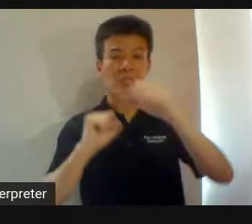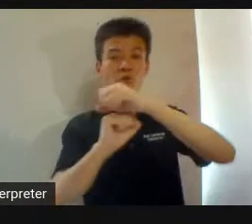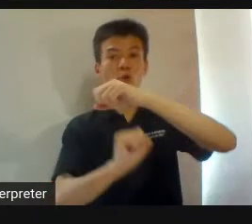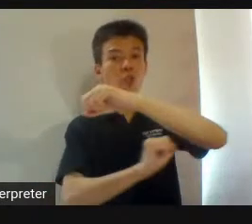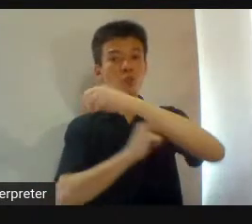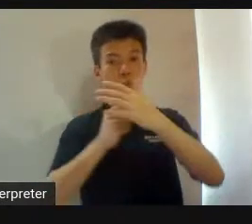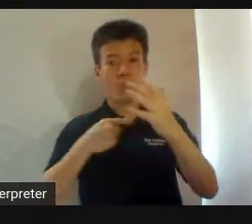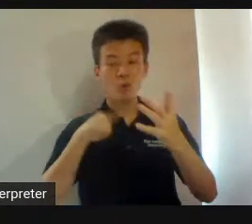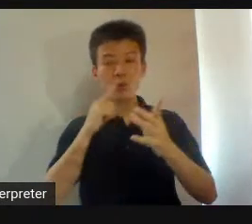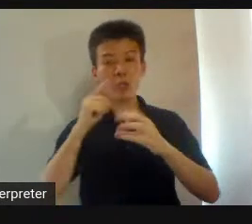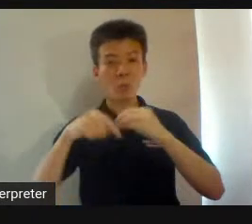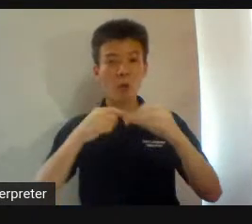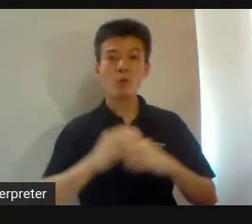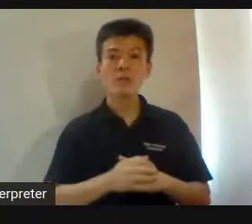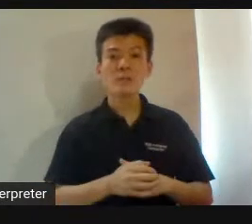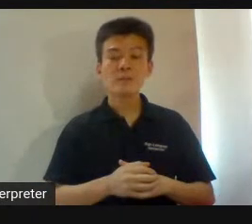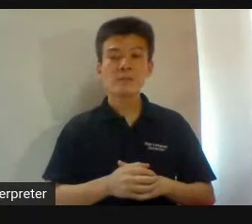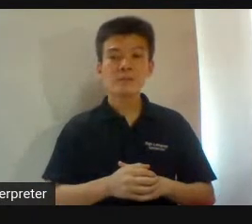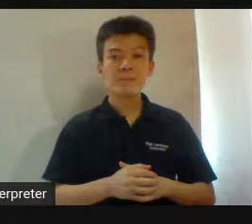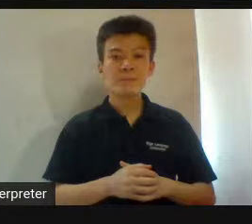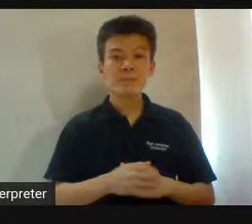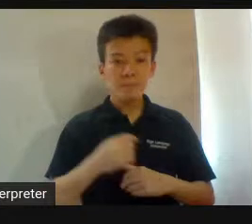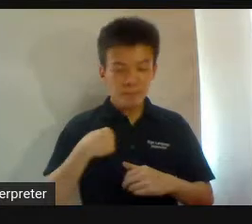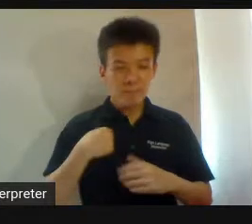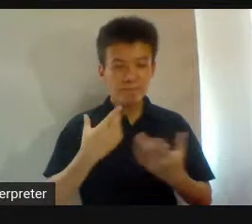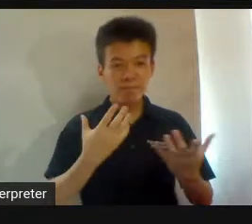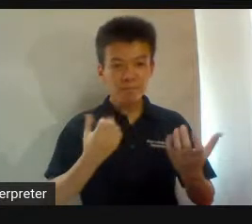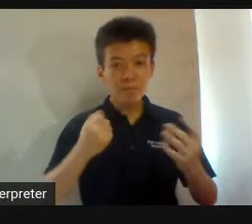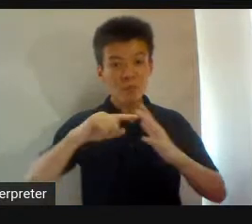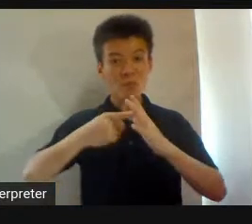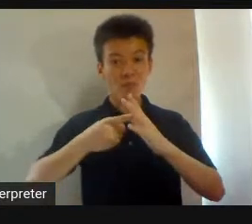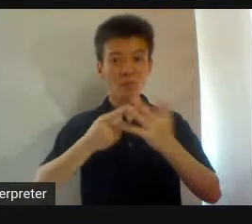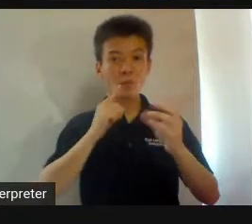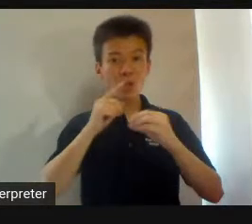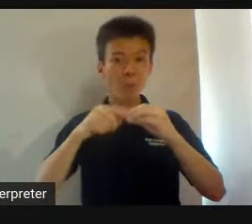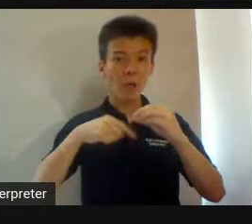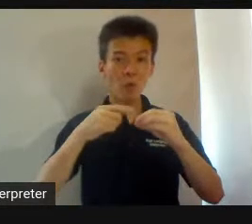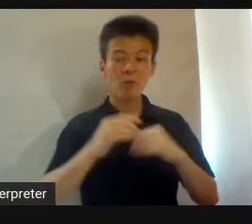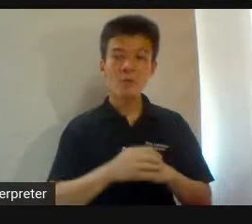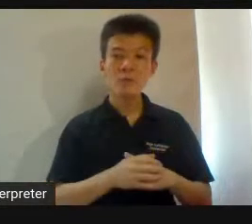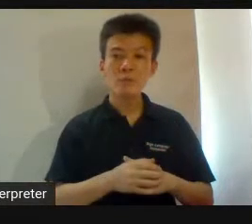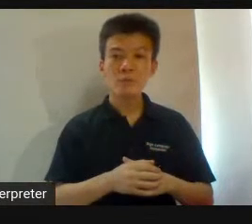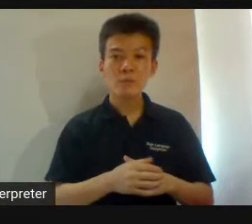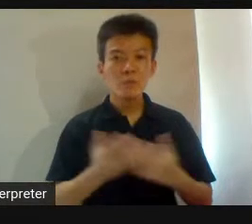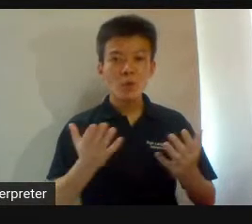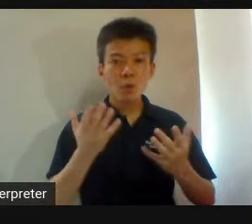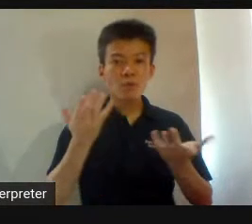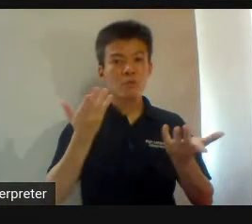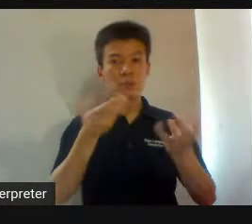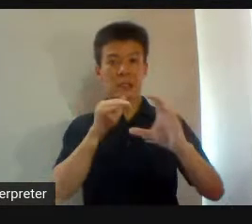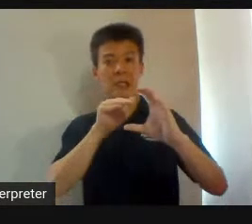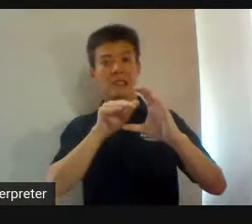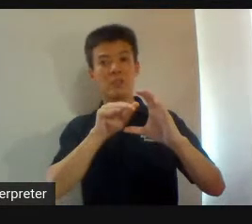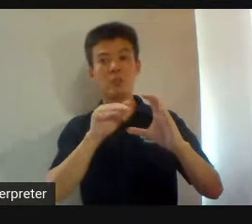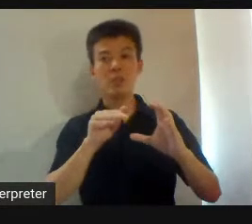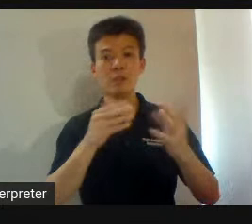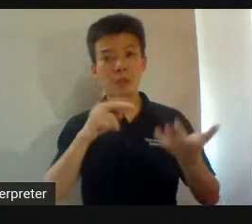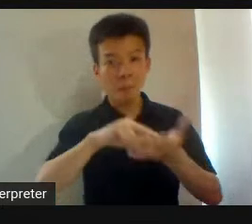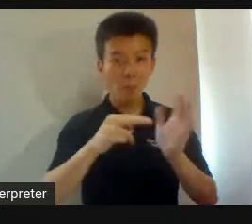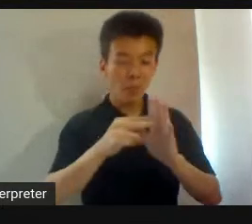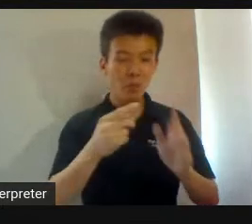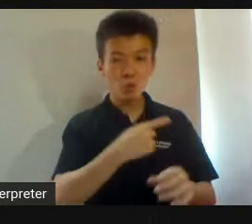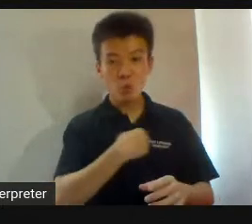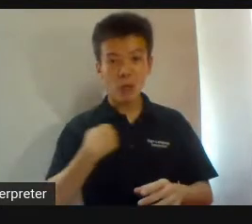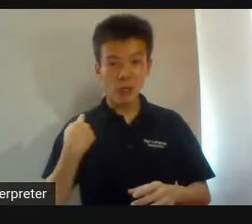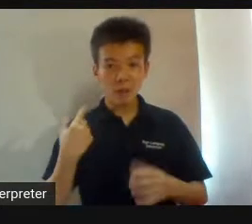of what we're gonna talk about. So I'd like us to start by just talking about what does accessibility mean to us,